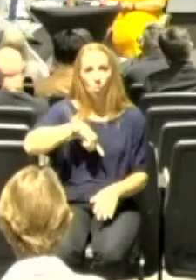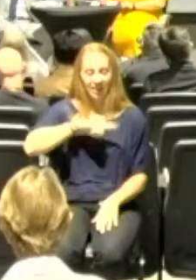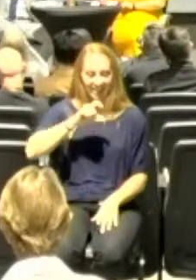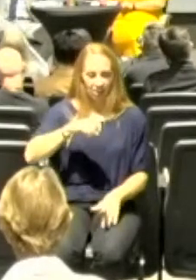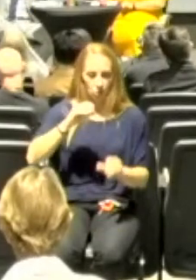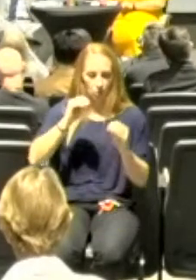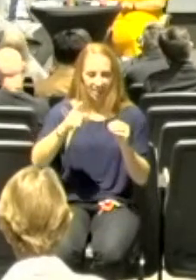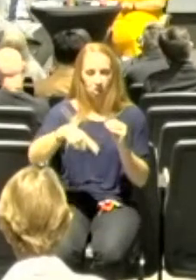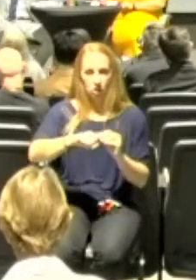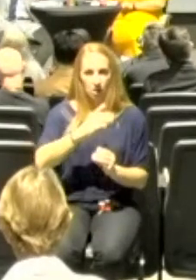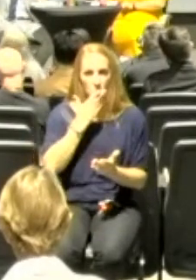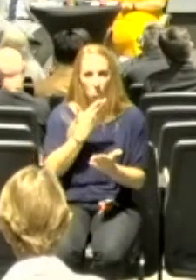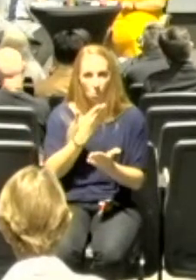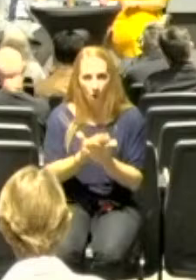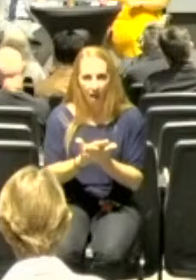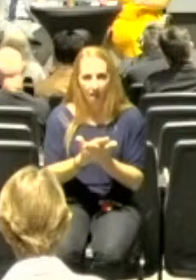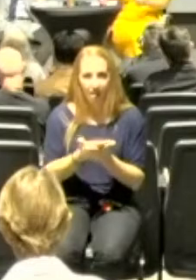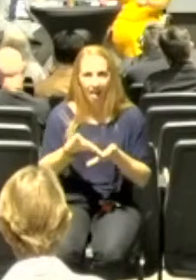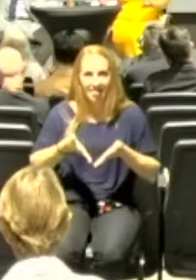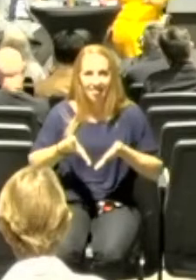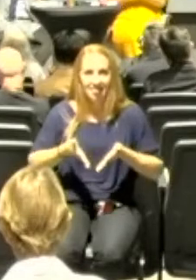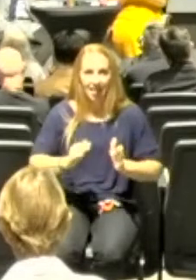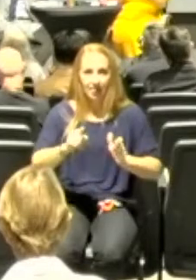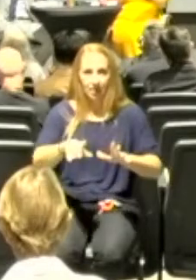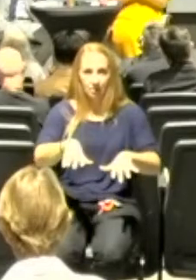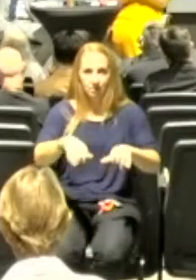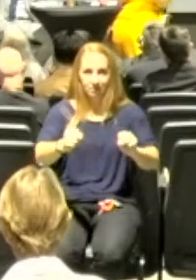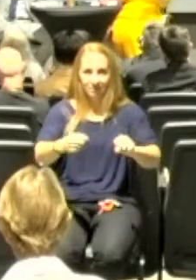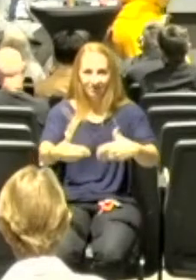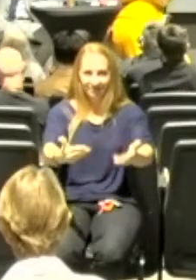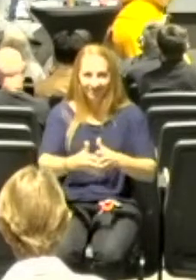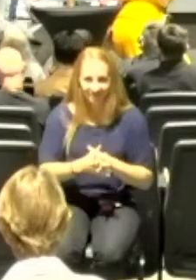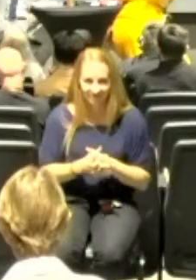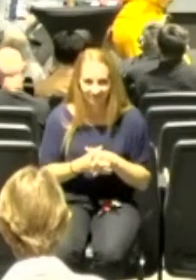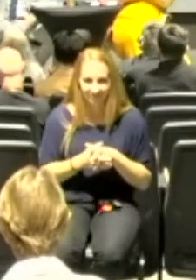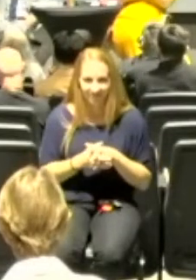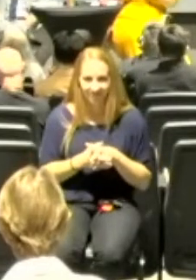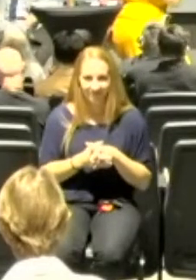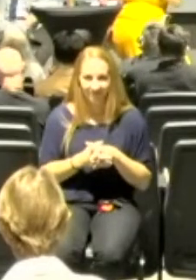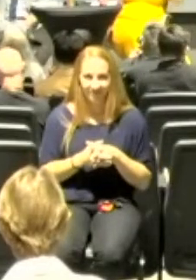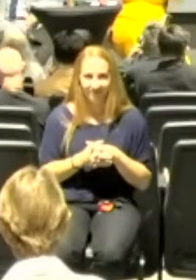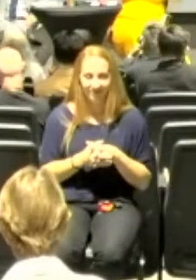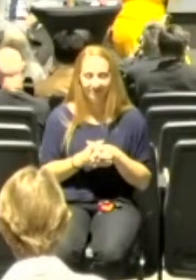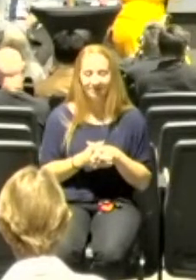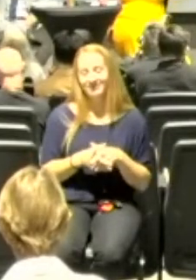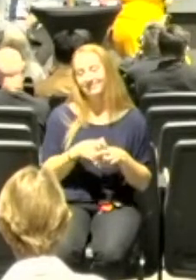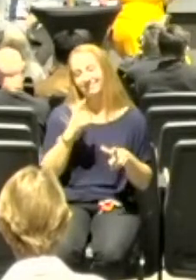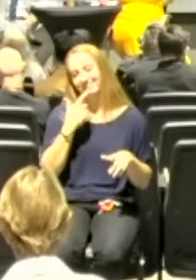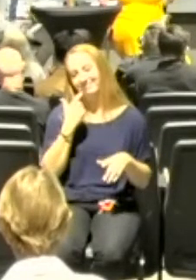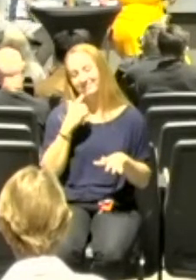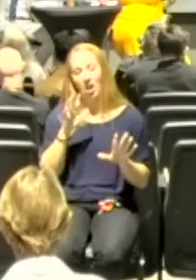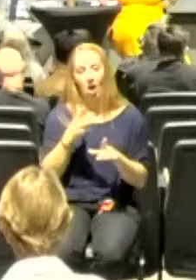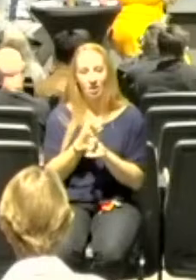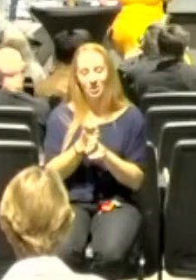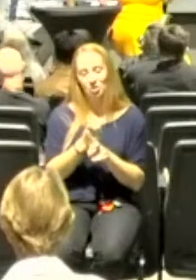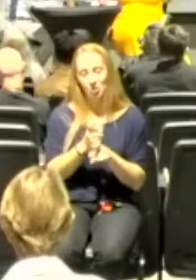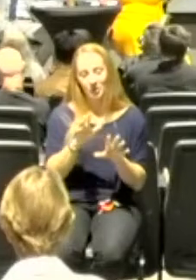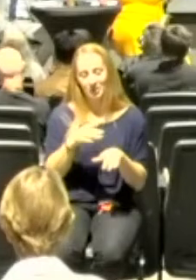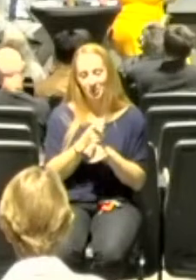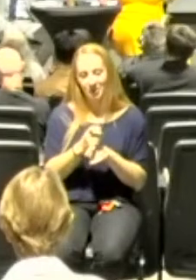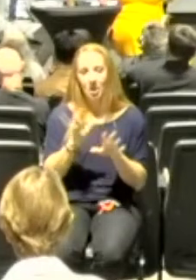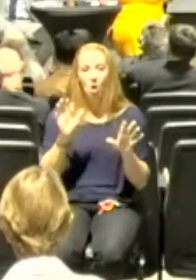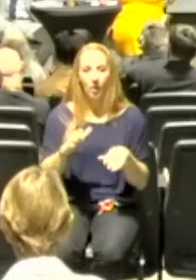we should teach them well and let them lead the way. So Sorry, that's cut Whitney the Houston. Mic, cut all the right, mic. That's an old joke. Something they call